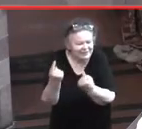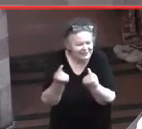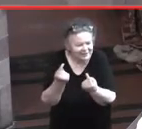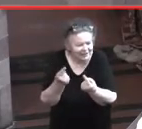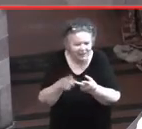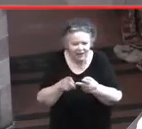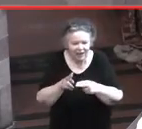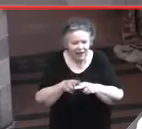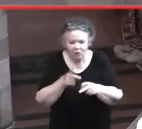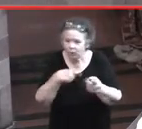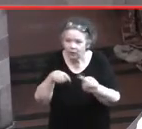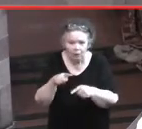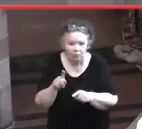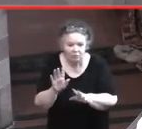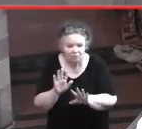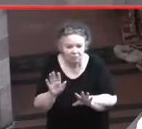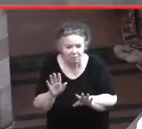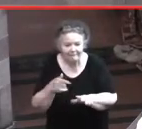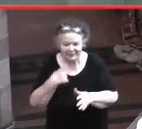nothing to give.